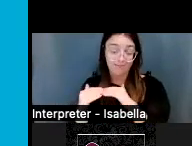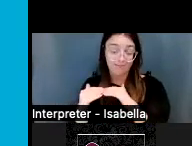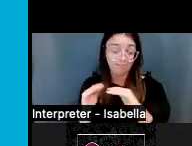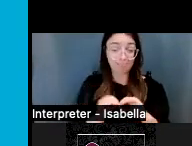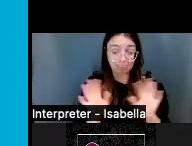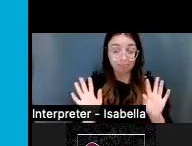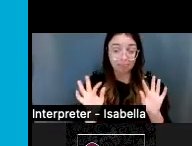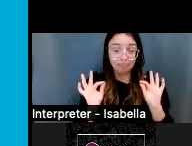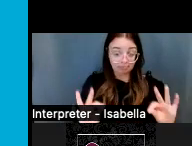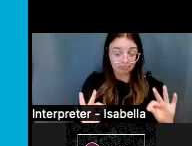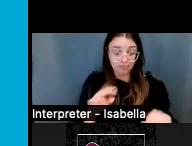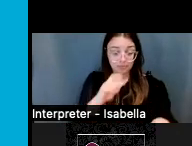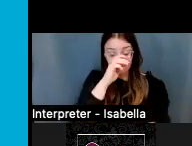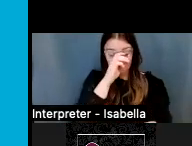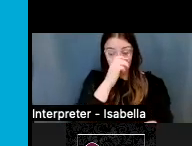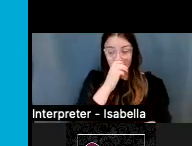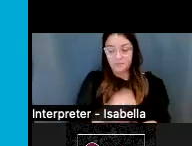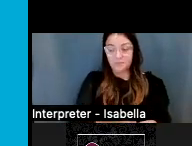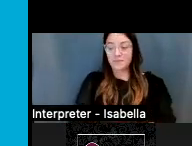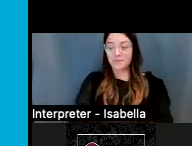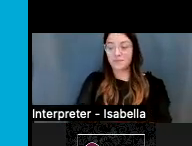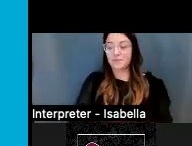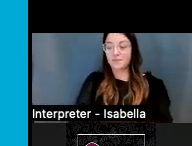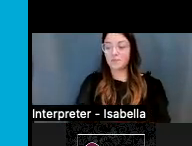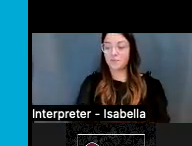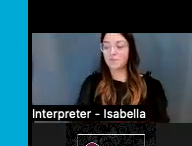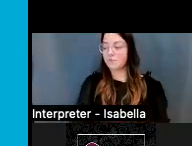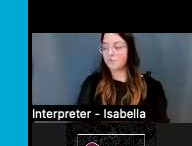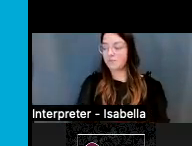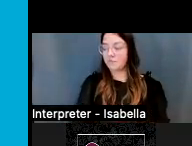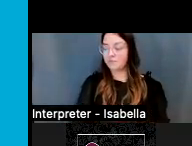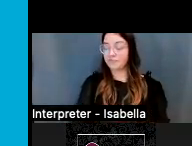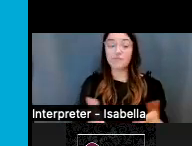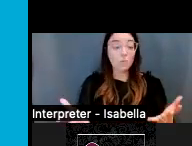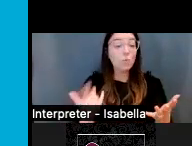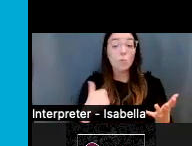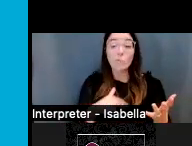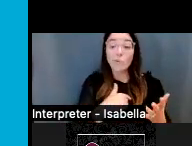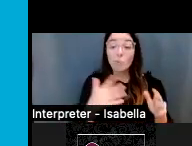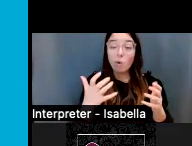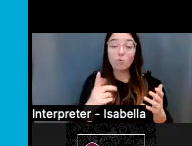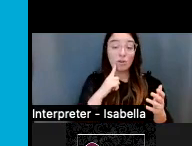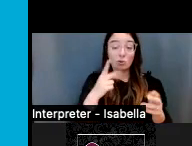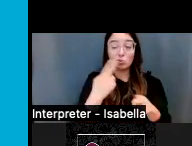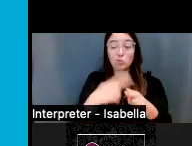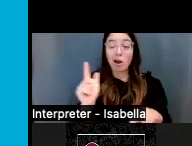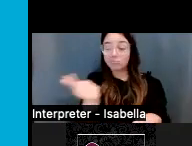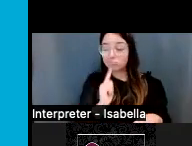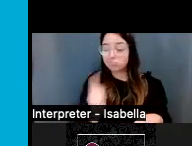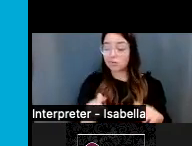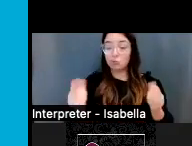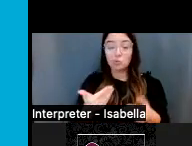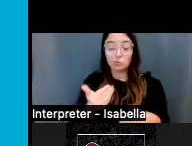And so we just briefly wanted to introduce ourselves today so that you can hopefully put